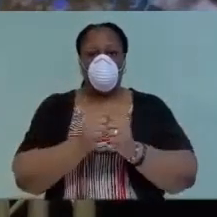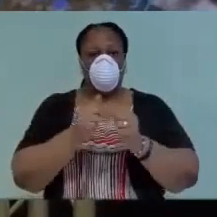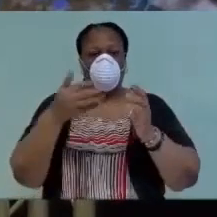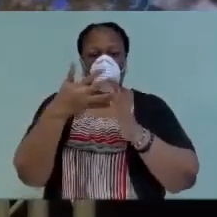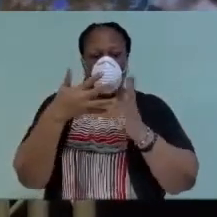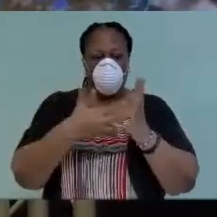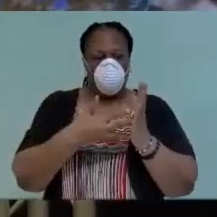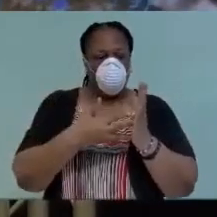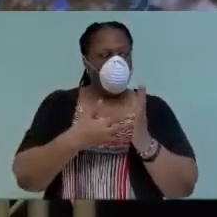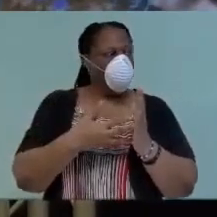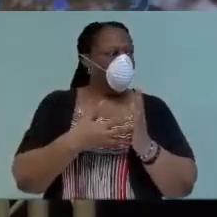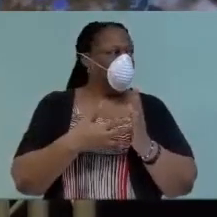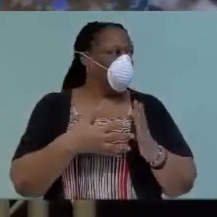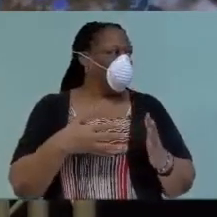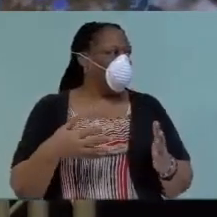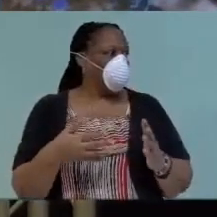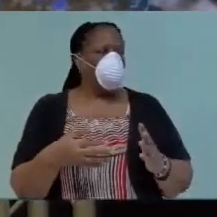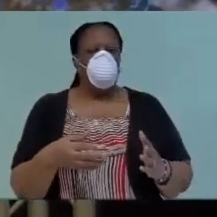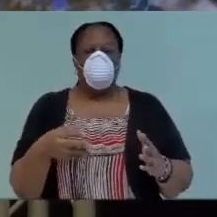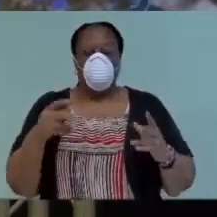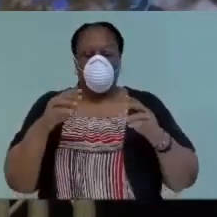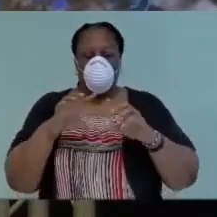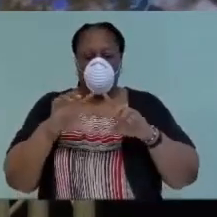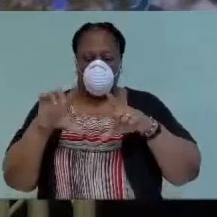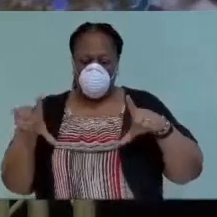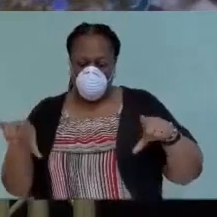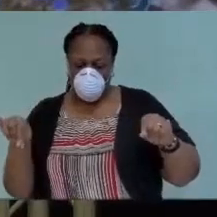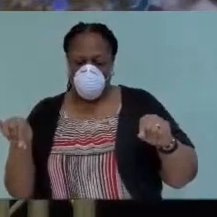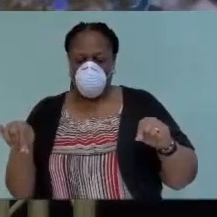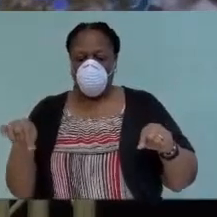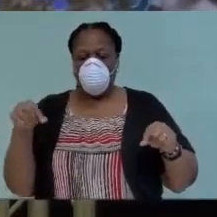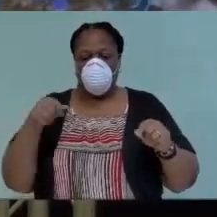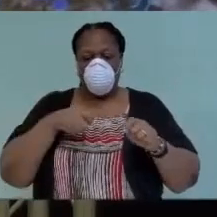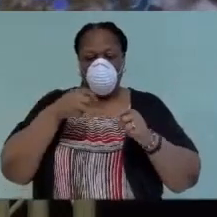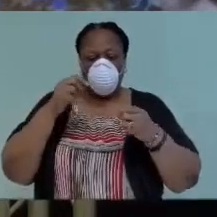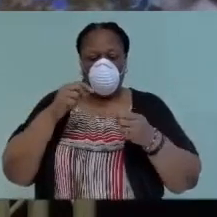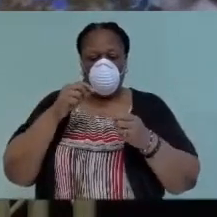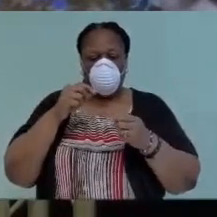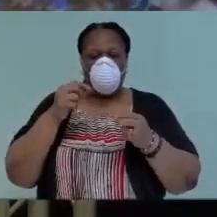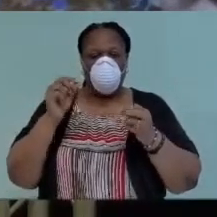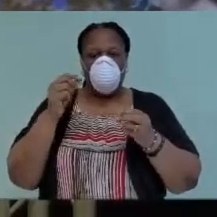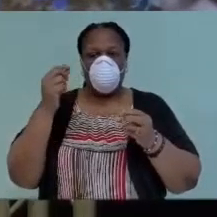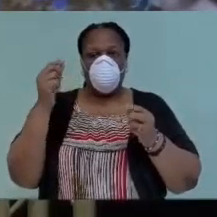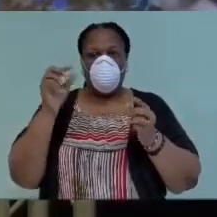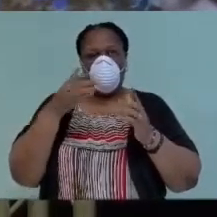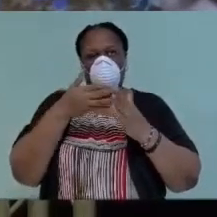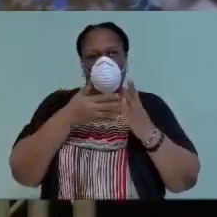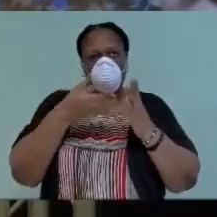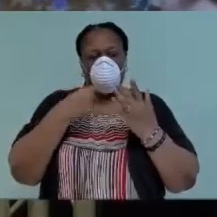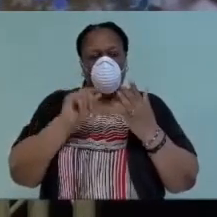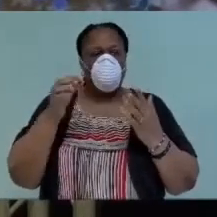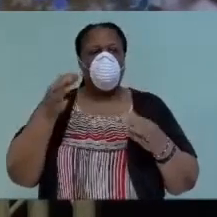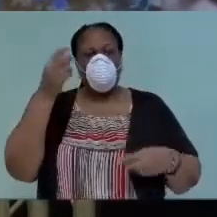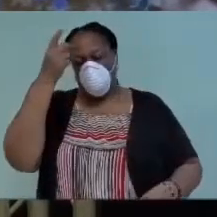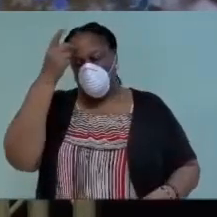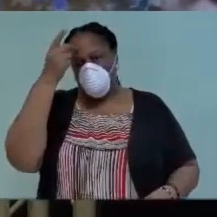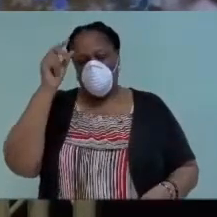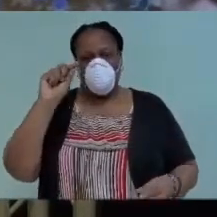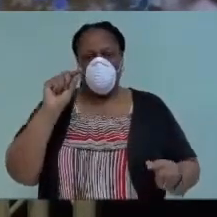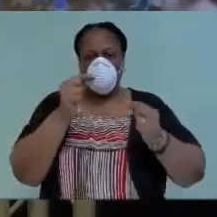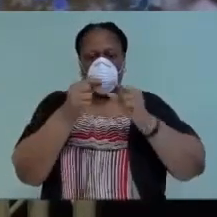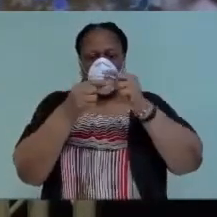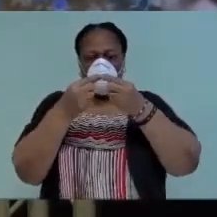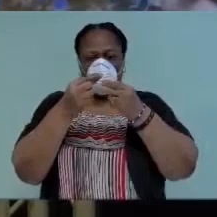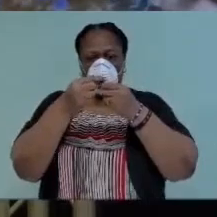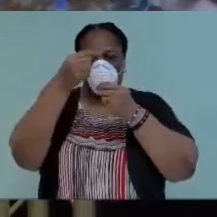resource, as it relates to testing kits, viral transport media, manpower, and laboratories, we would test the